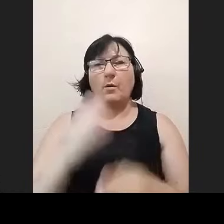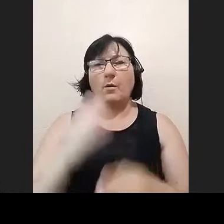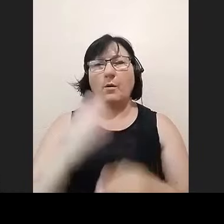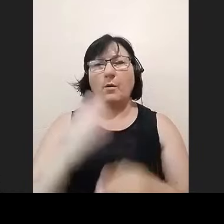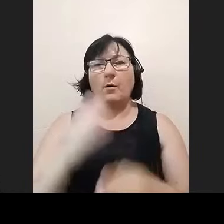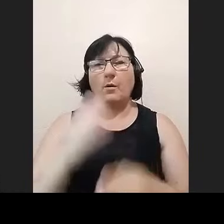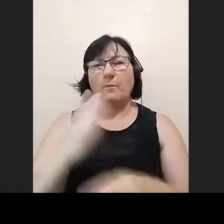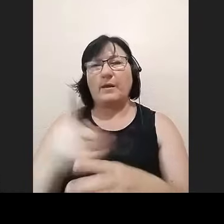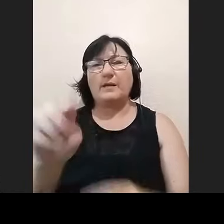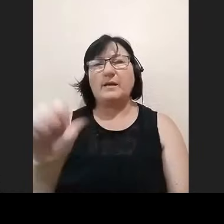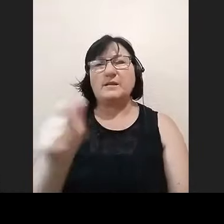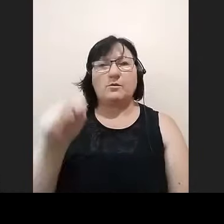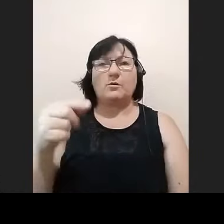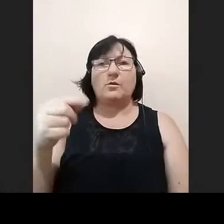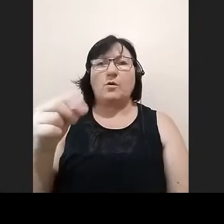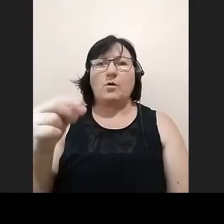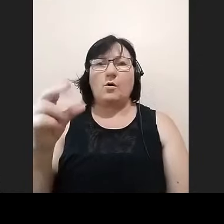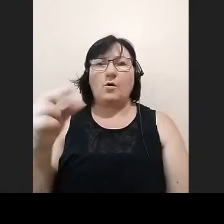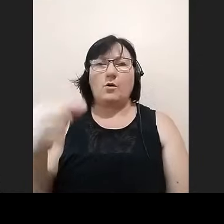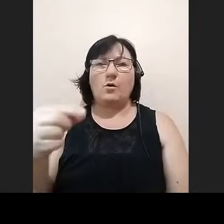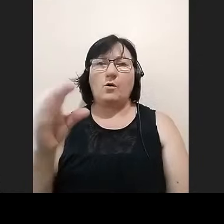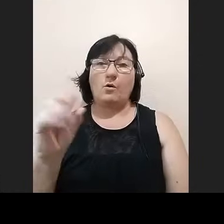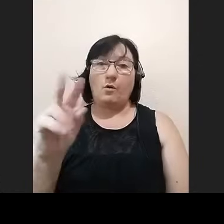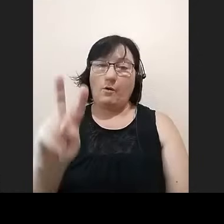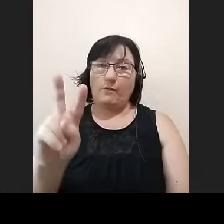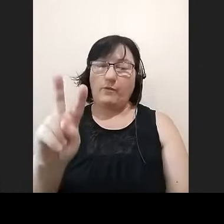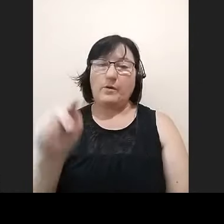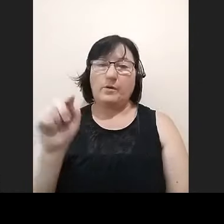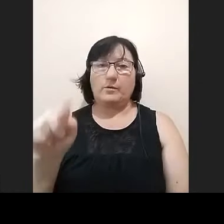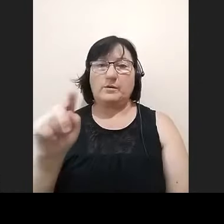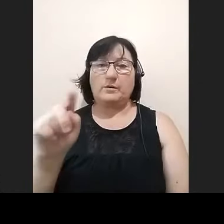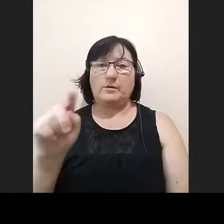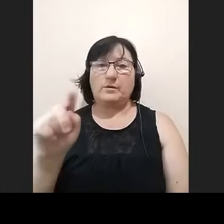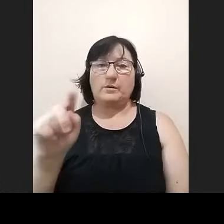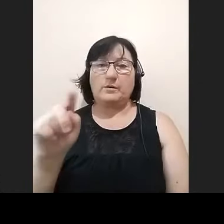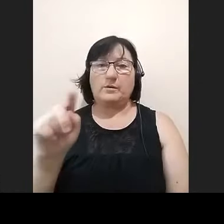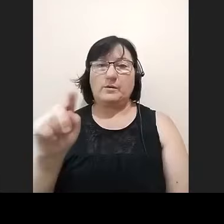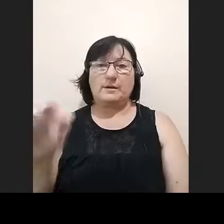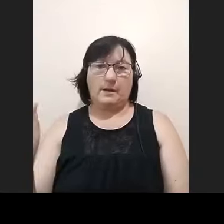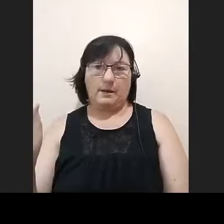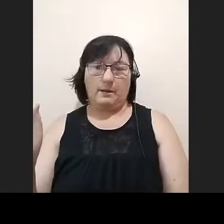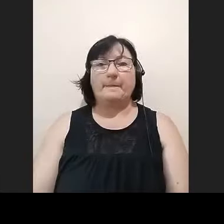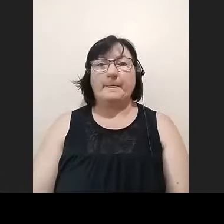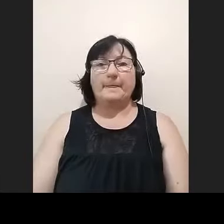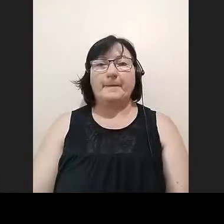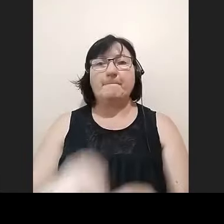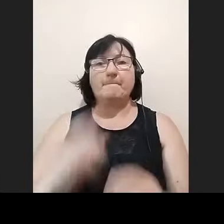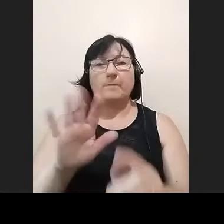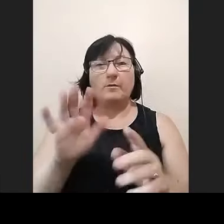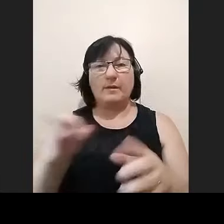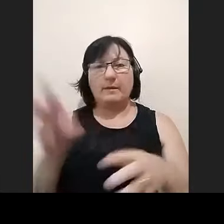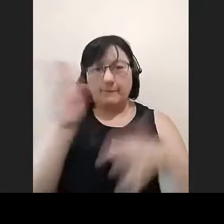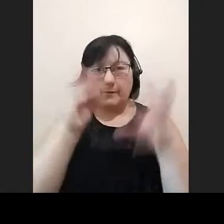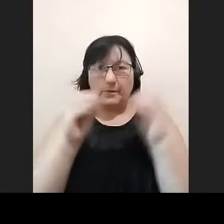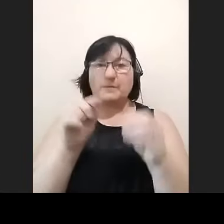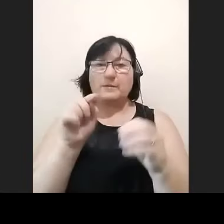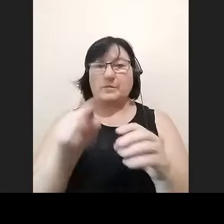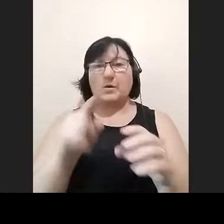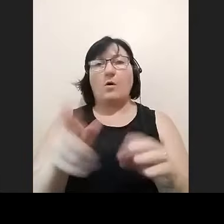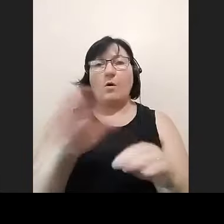sars.gov.za mailbox, and the details of that have been placed on the chat group. So with